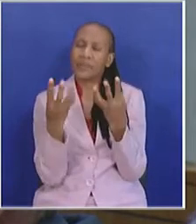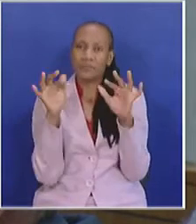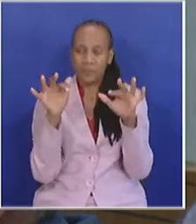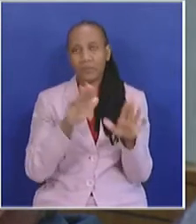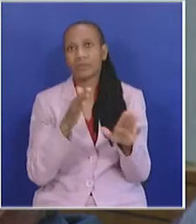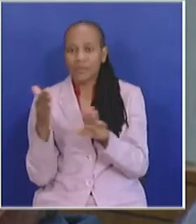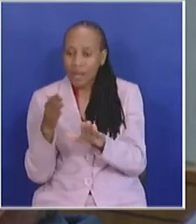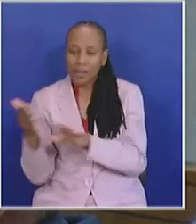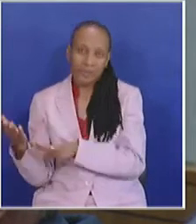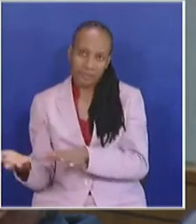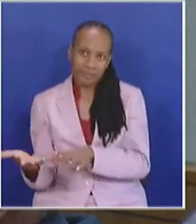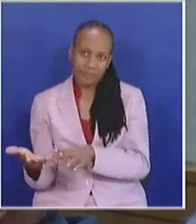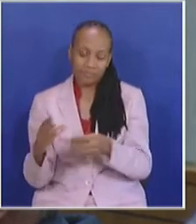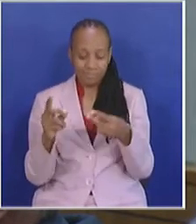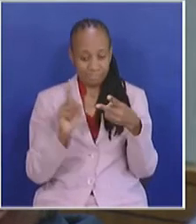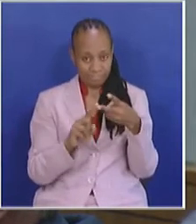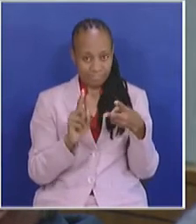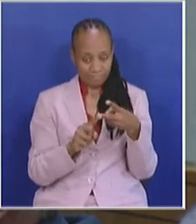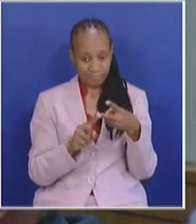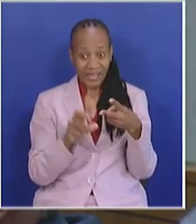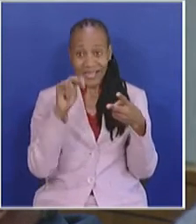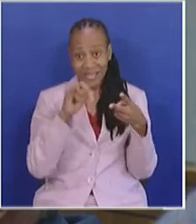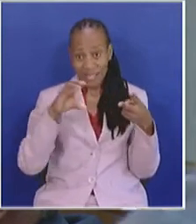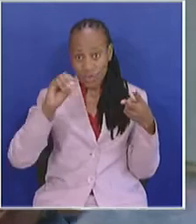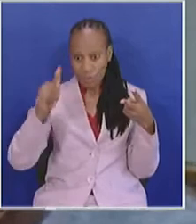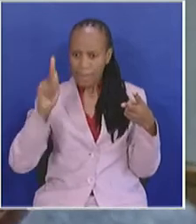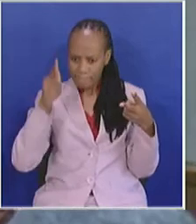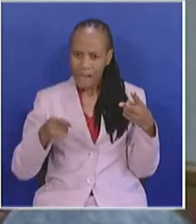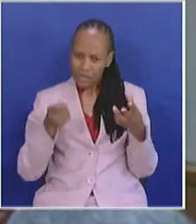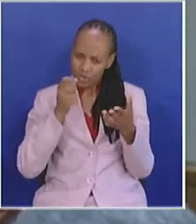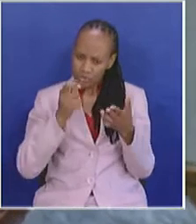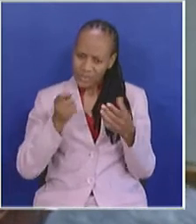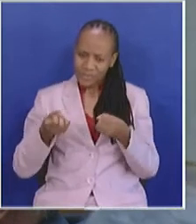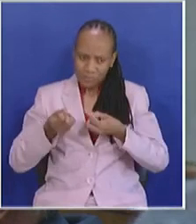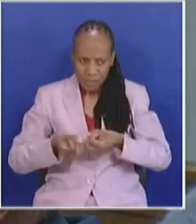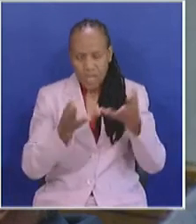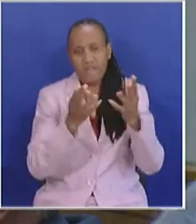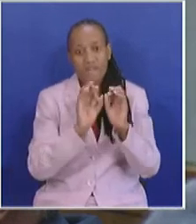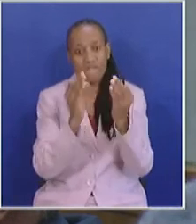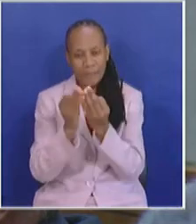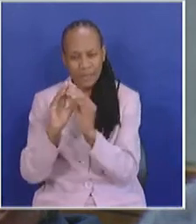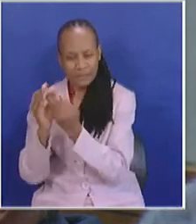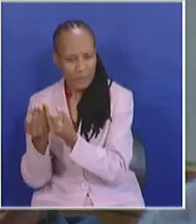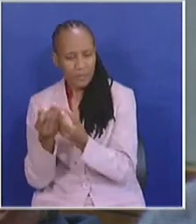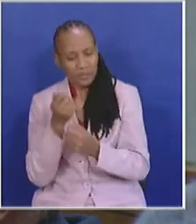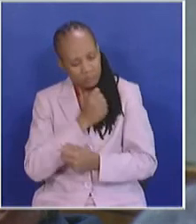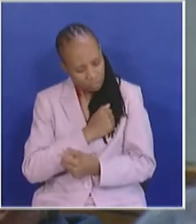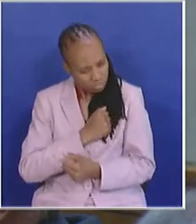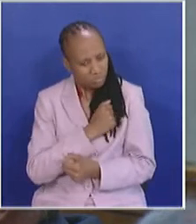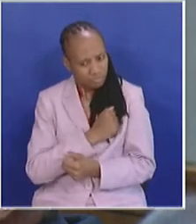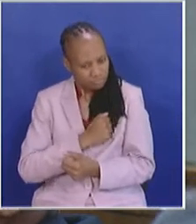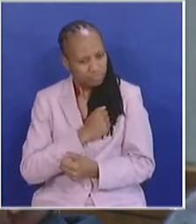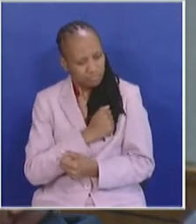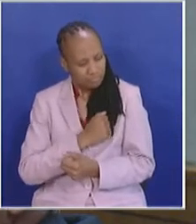that the Council conveys its deepest condolences to the families affected and to all the victims